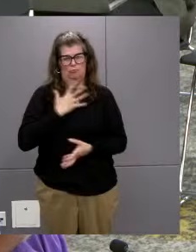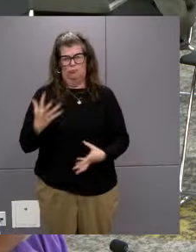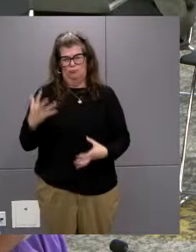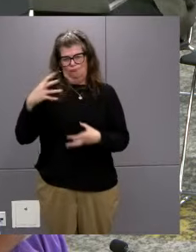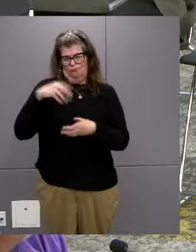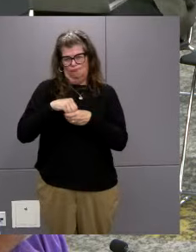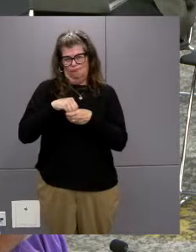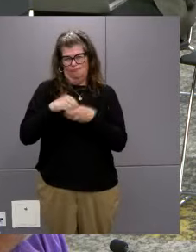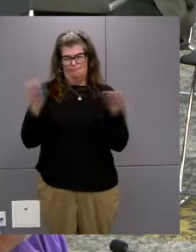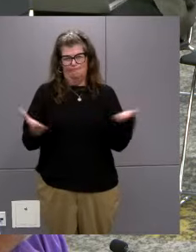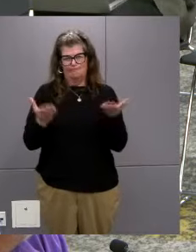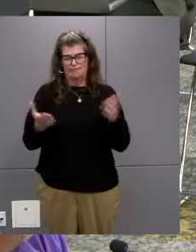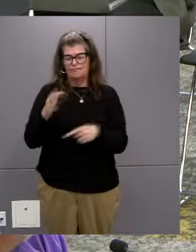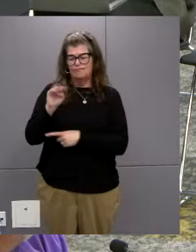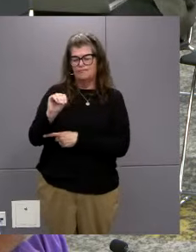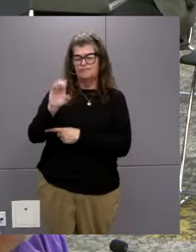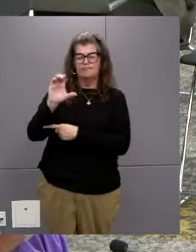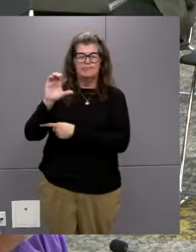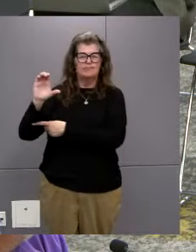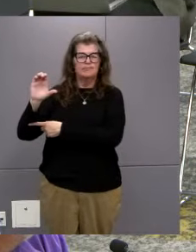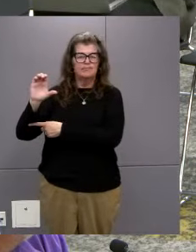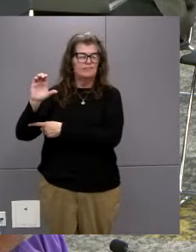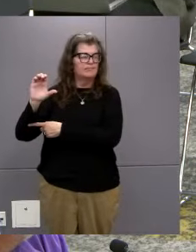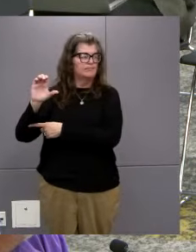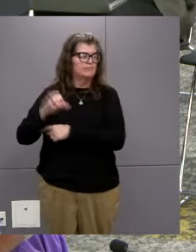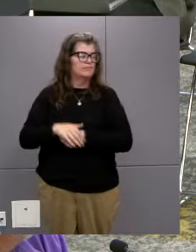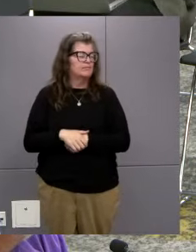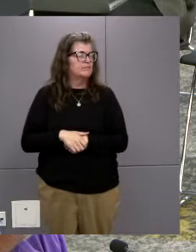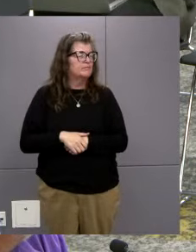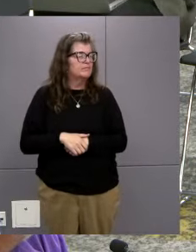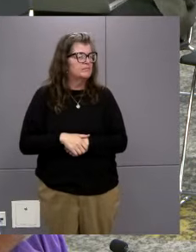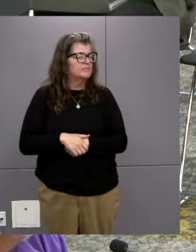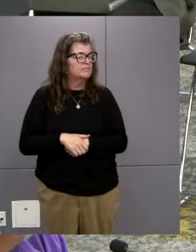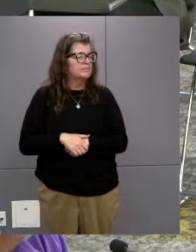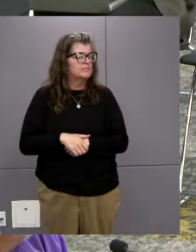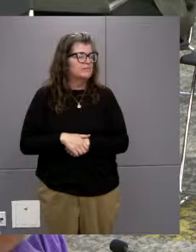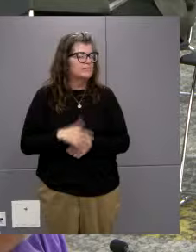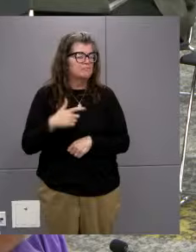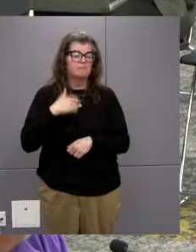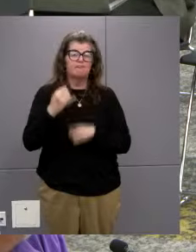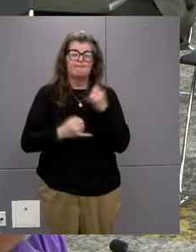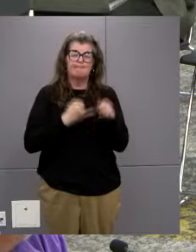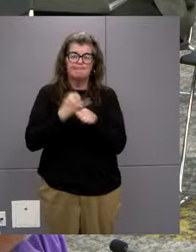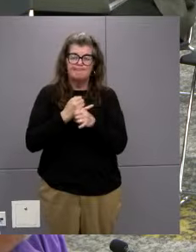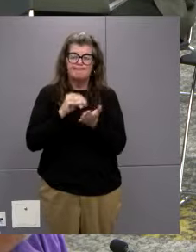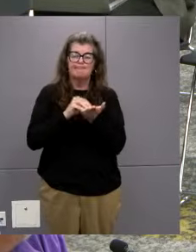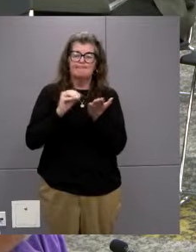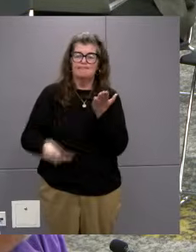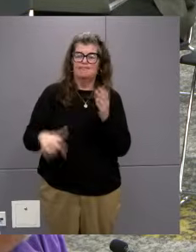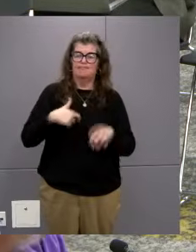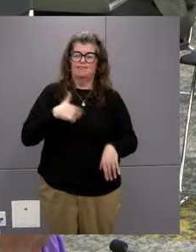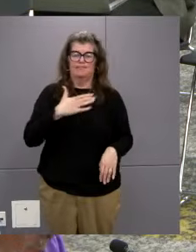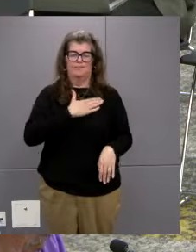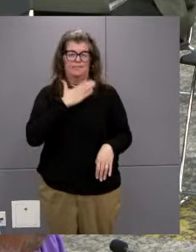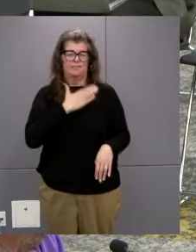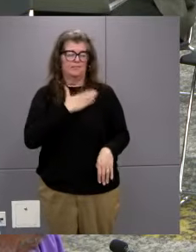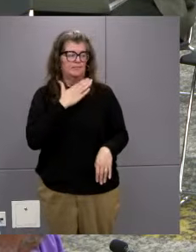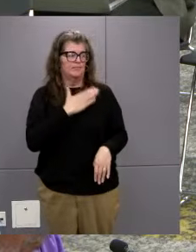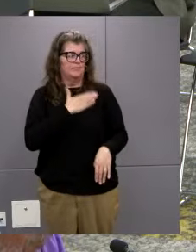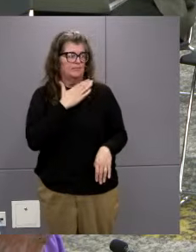Mott and be now alumni student. I'm so glad, I'm so